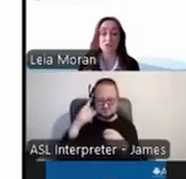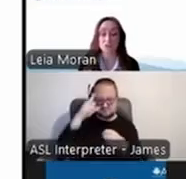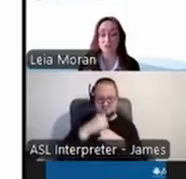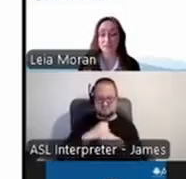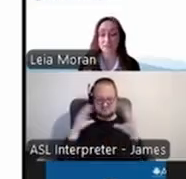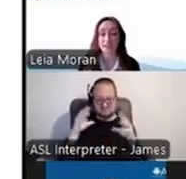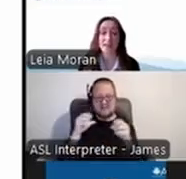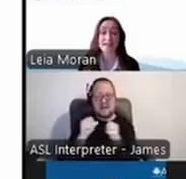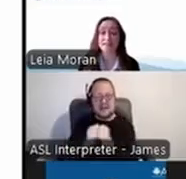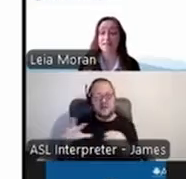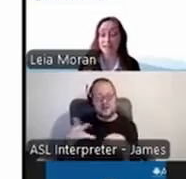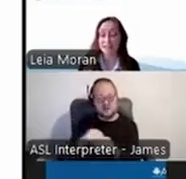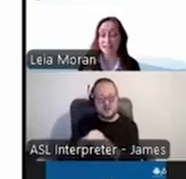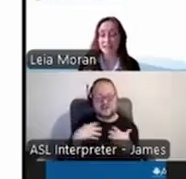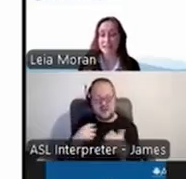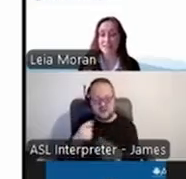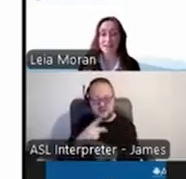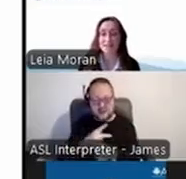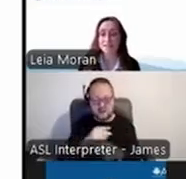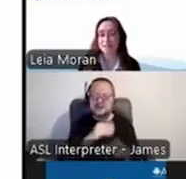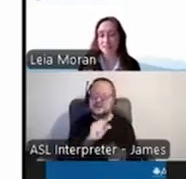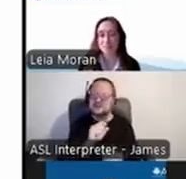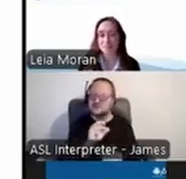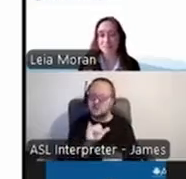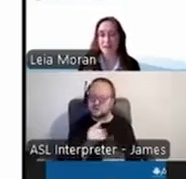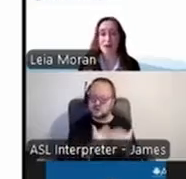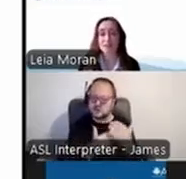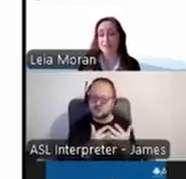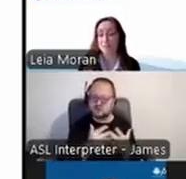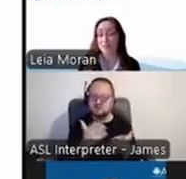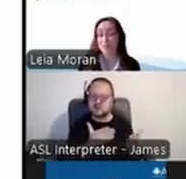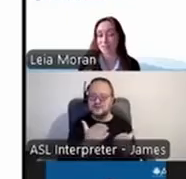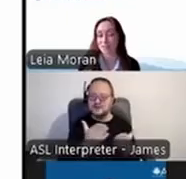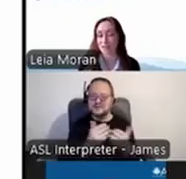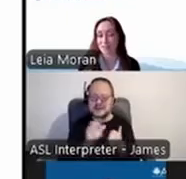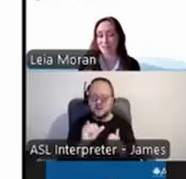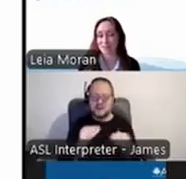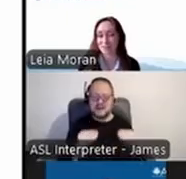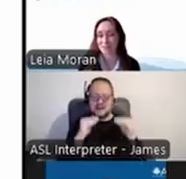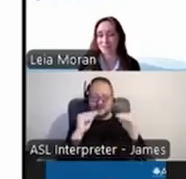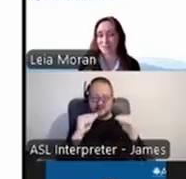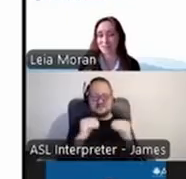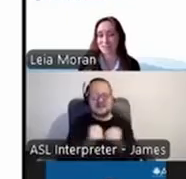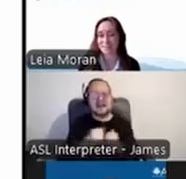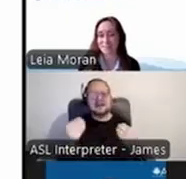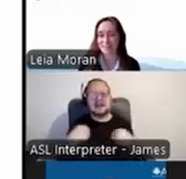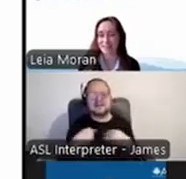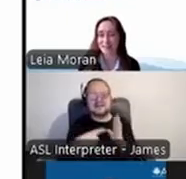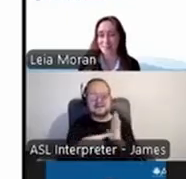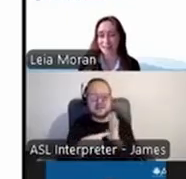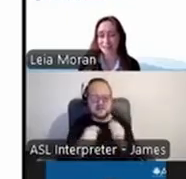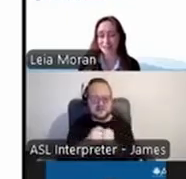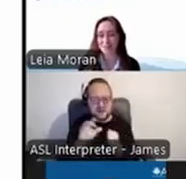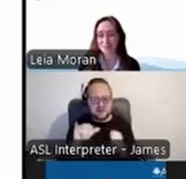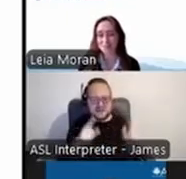social services has advanced and sharing some examples of how this is happening across the country. So Christy, thanks again, and I'll